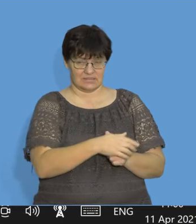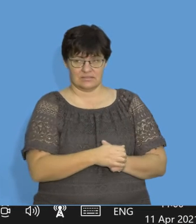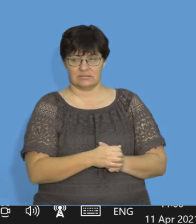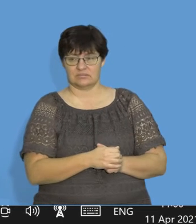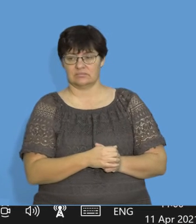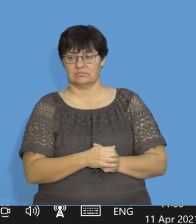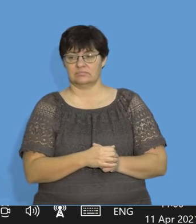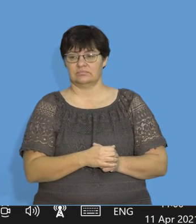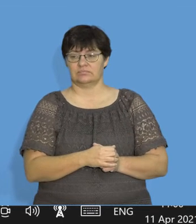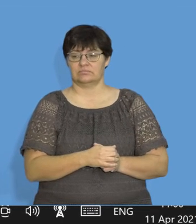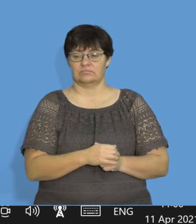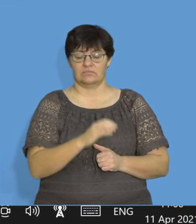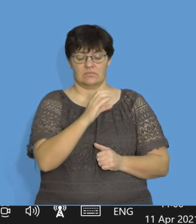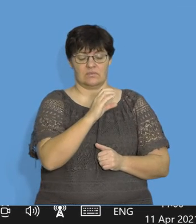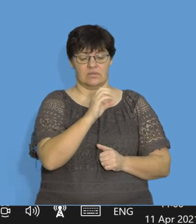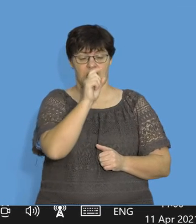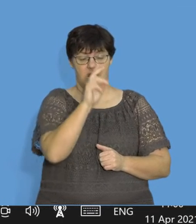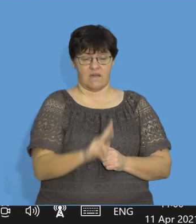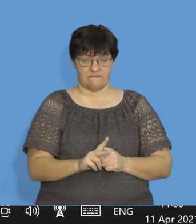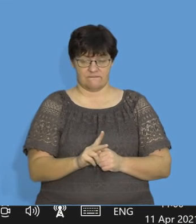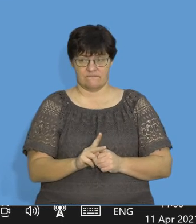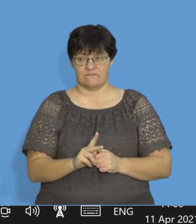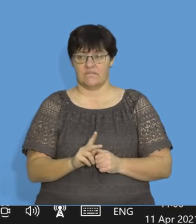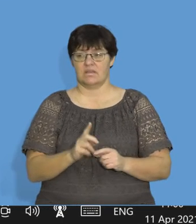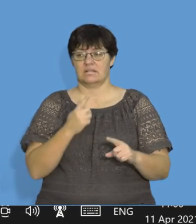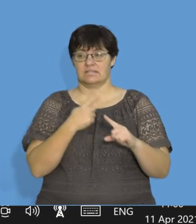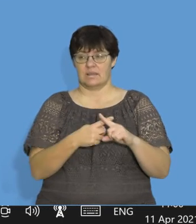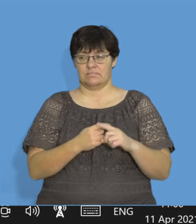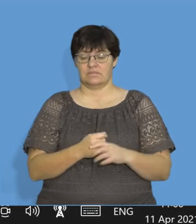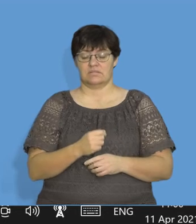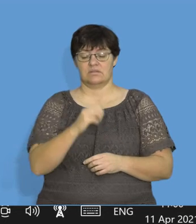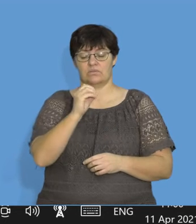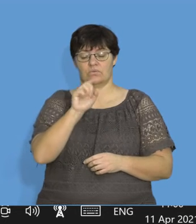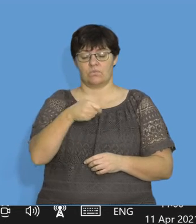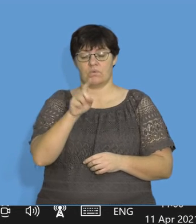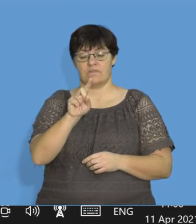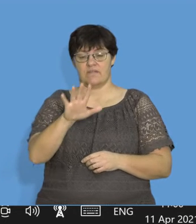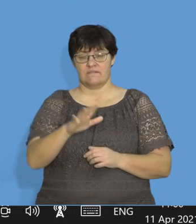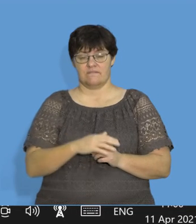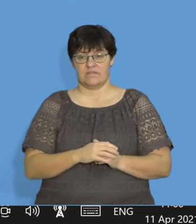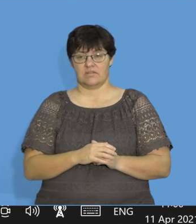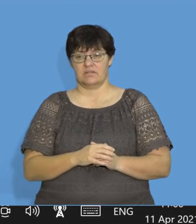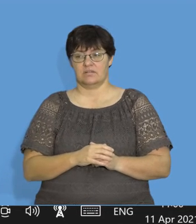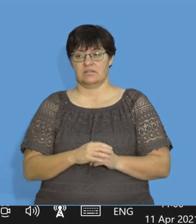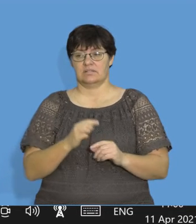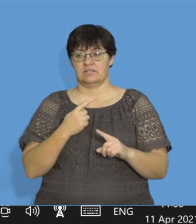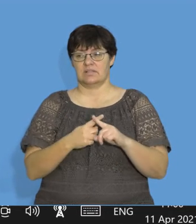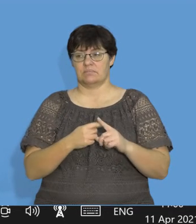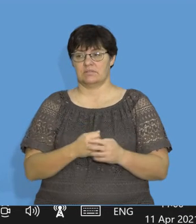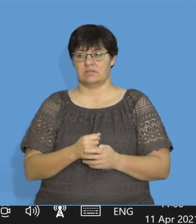my calculator. So it's a half, so 0.5 times